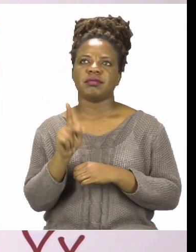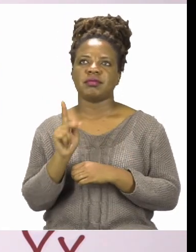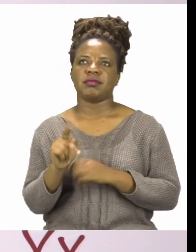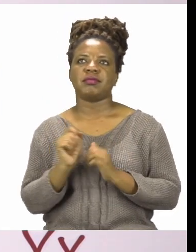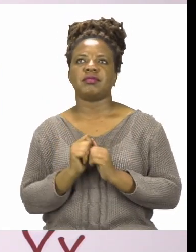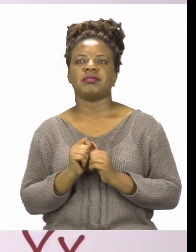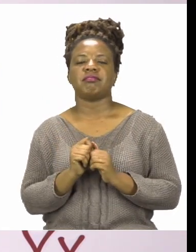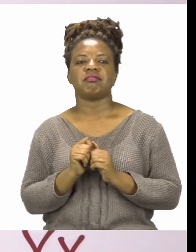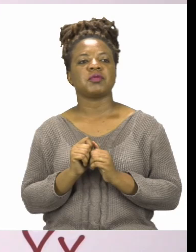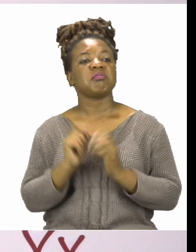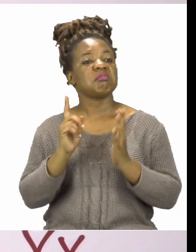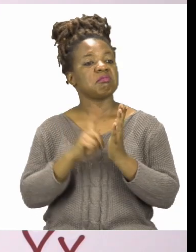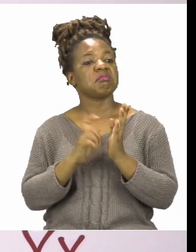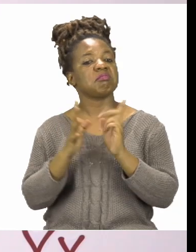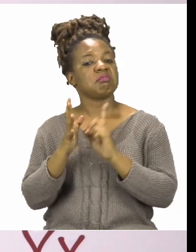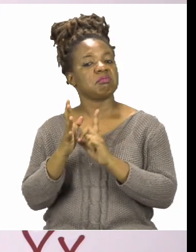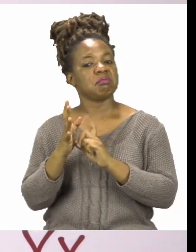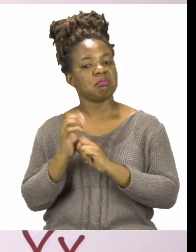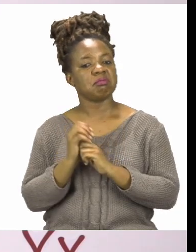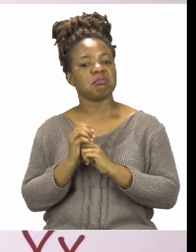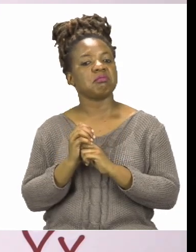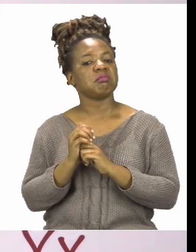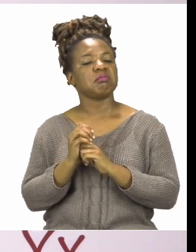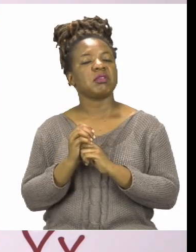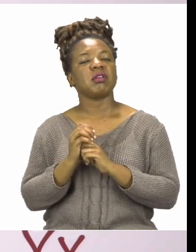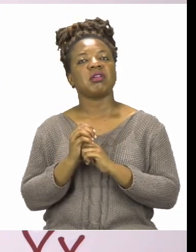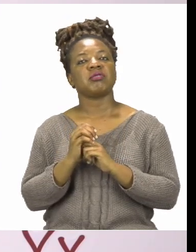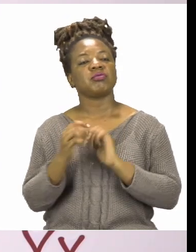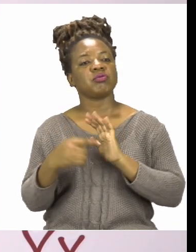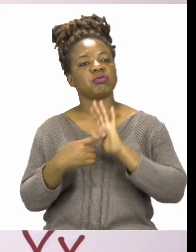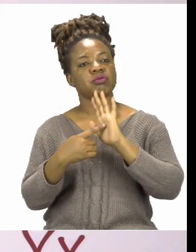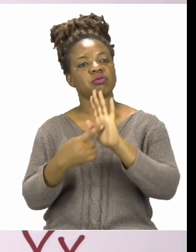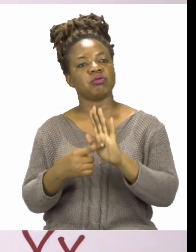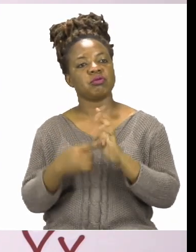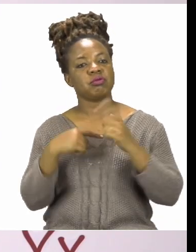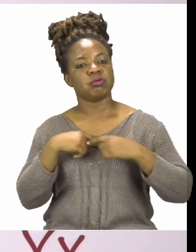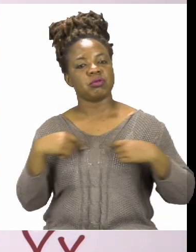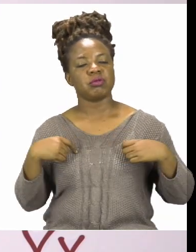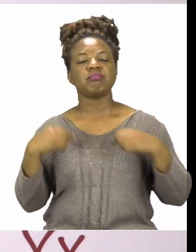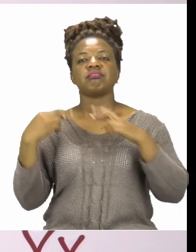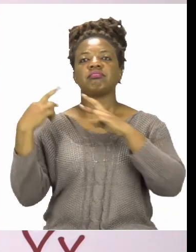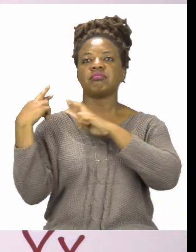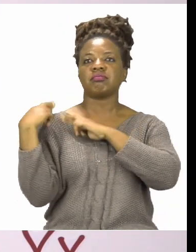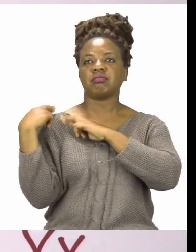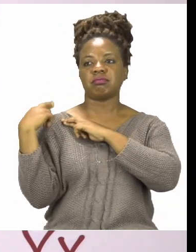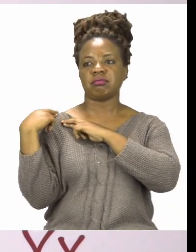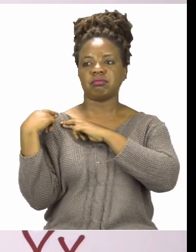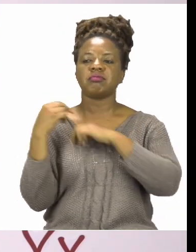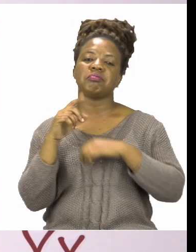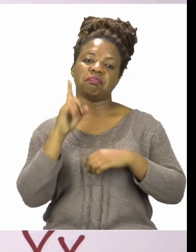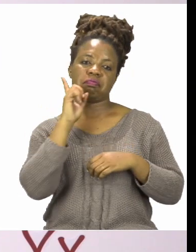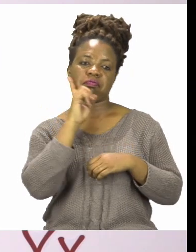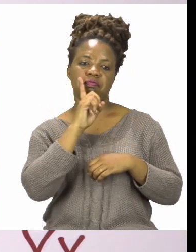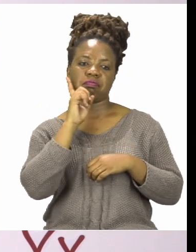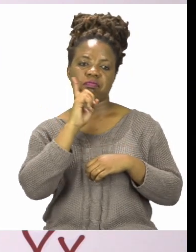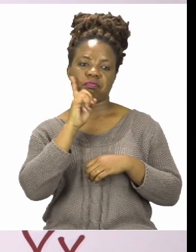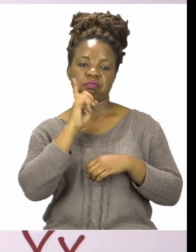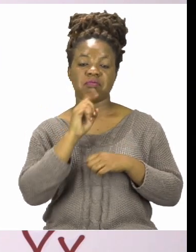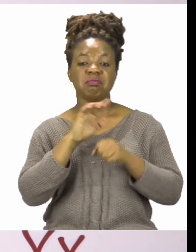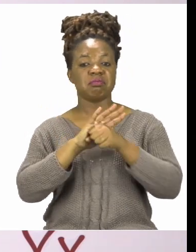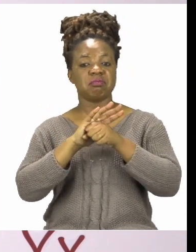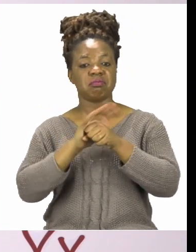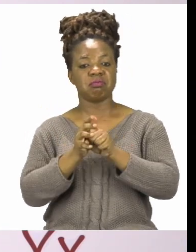staying safe. Coronavirus is still out there, boys and girls, so we need to make sure that we are